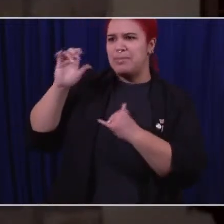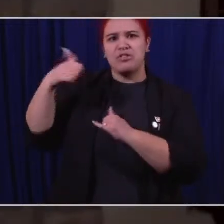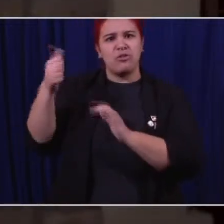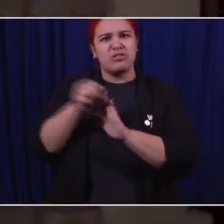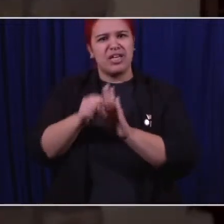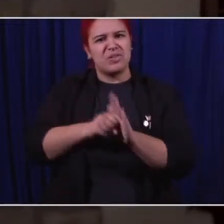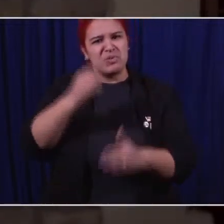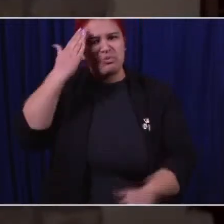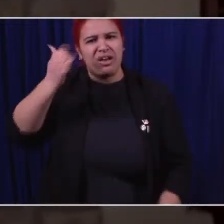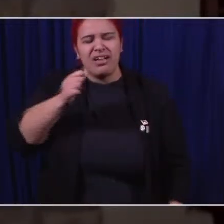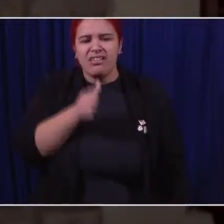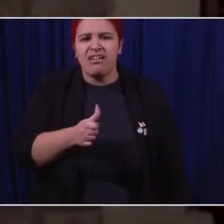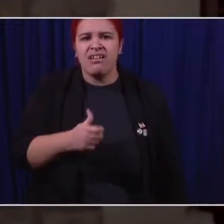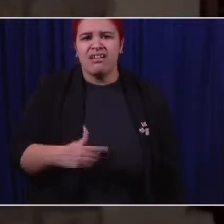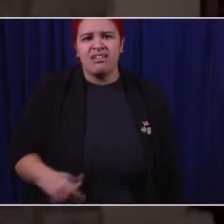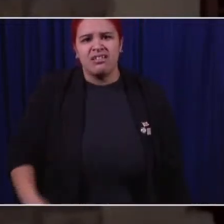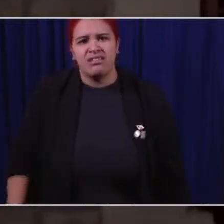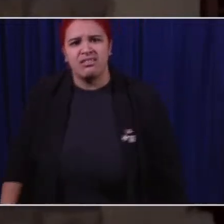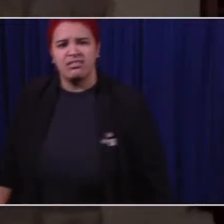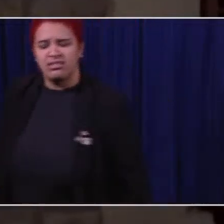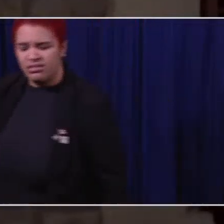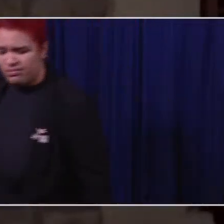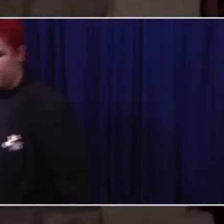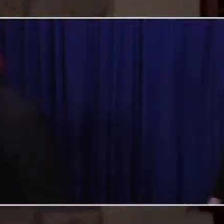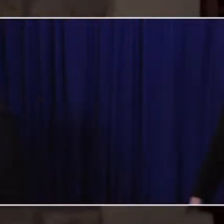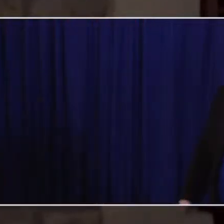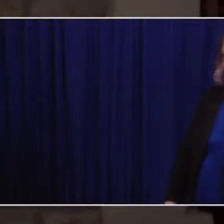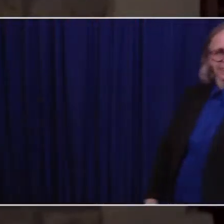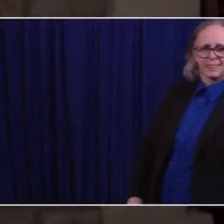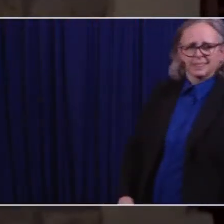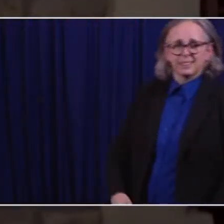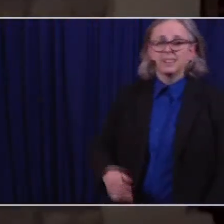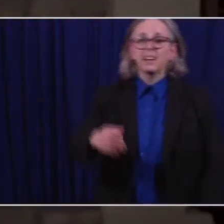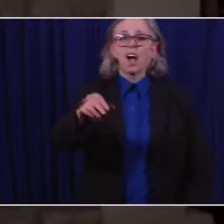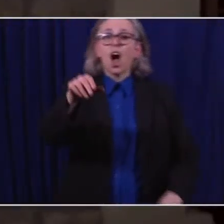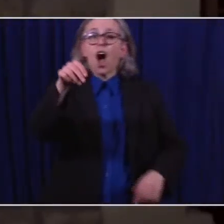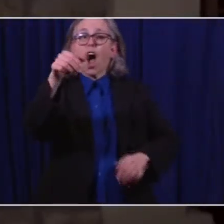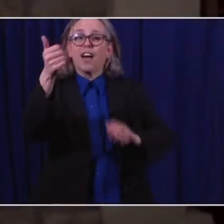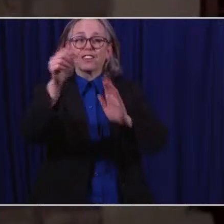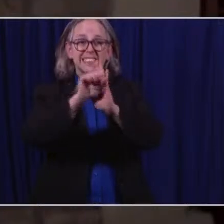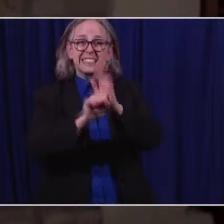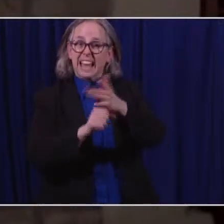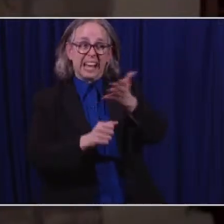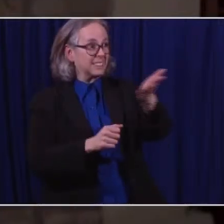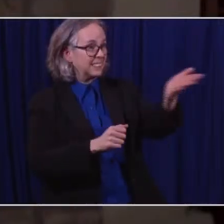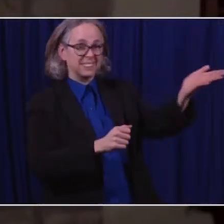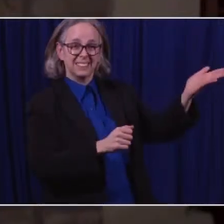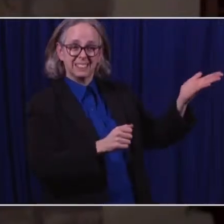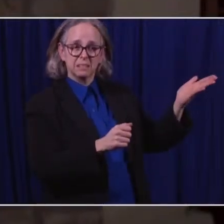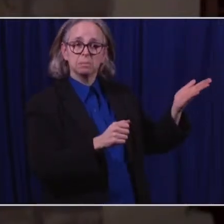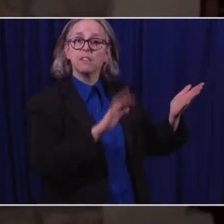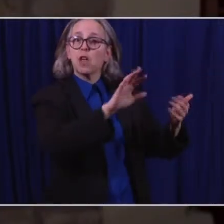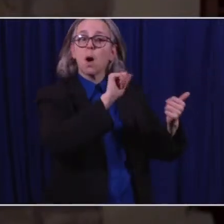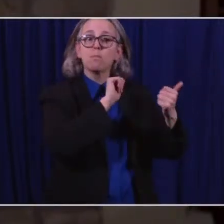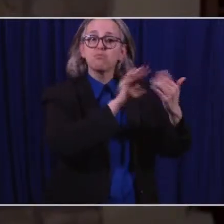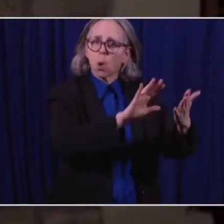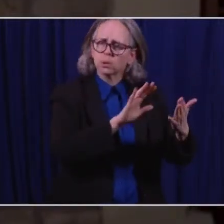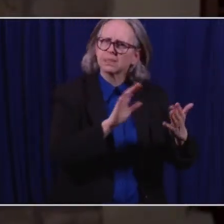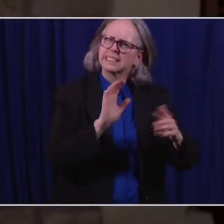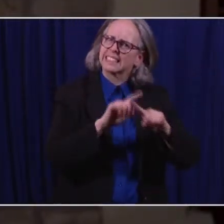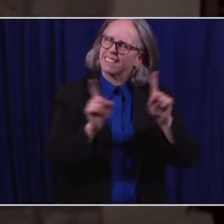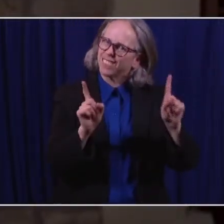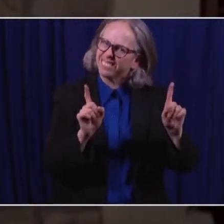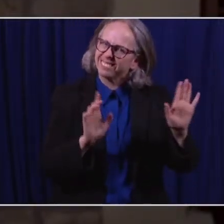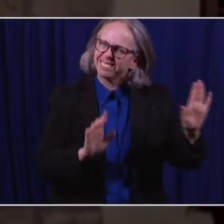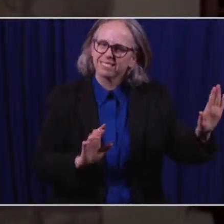Well, Joe, some states, start kind of from the beginning, some states have decided to do a few big